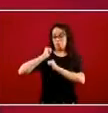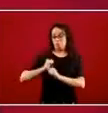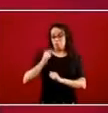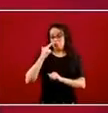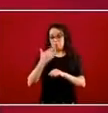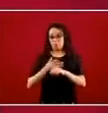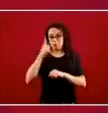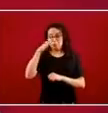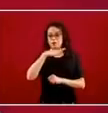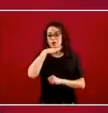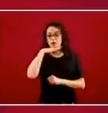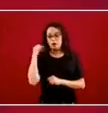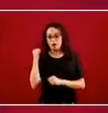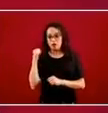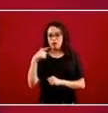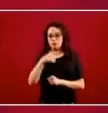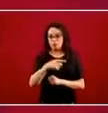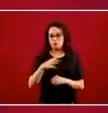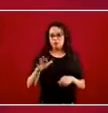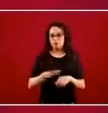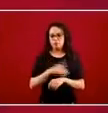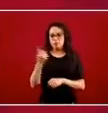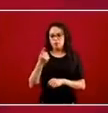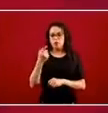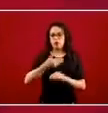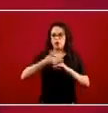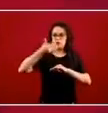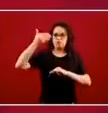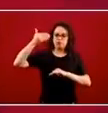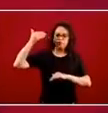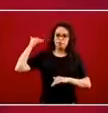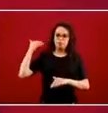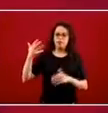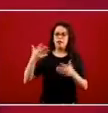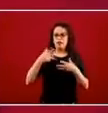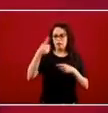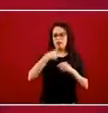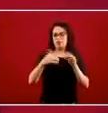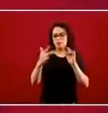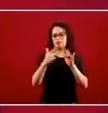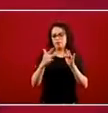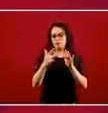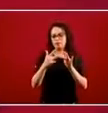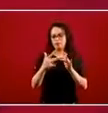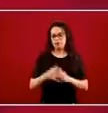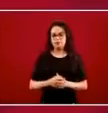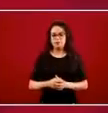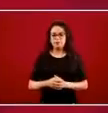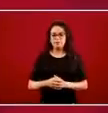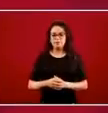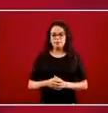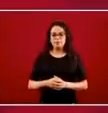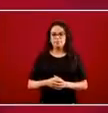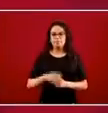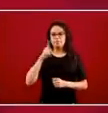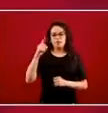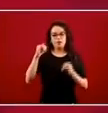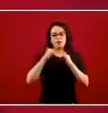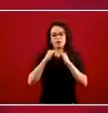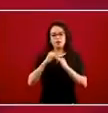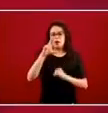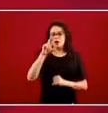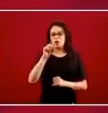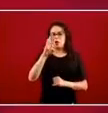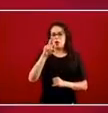products. So we contacted the relevant authorities in Germany, and we